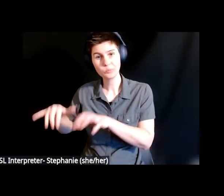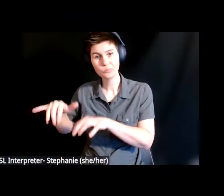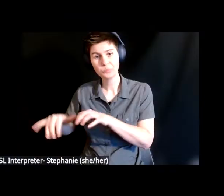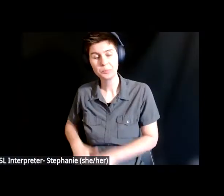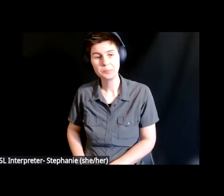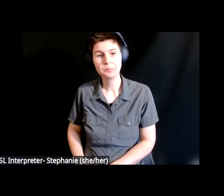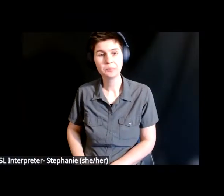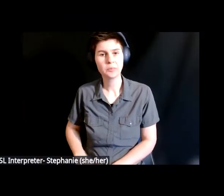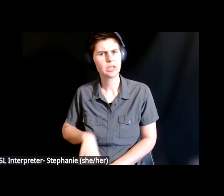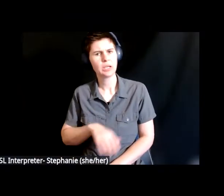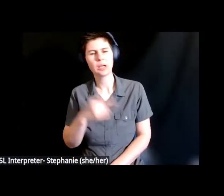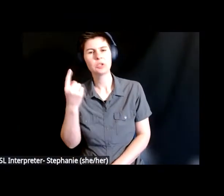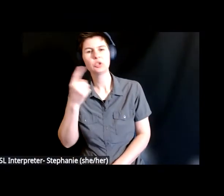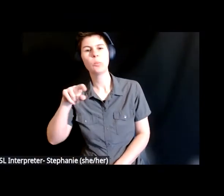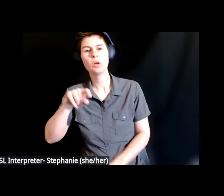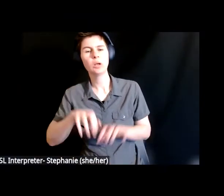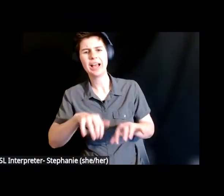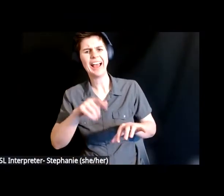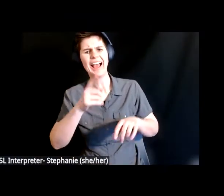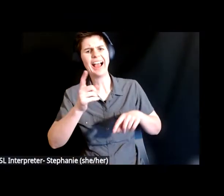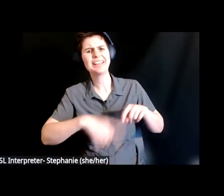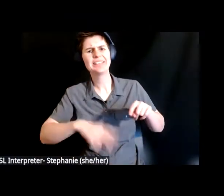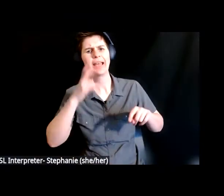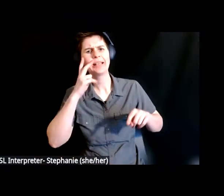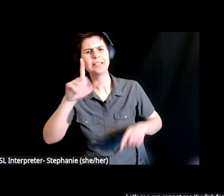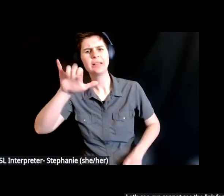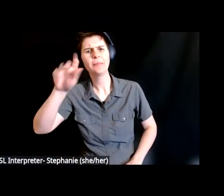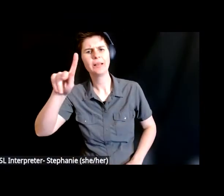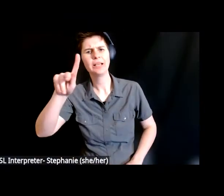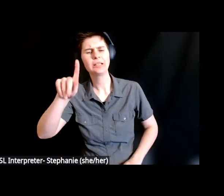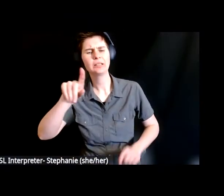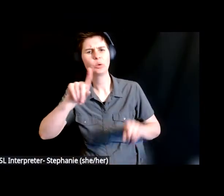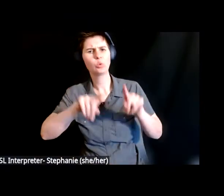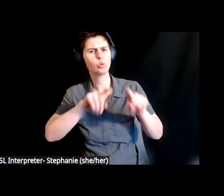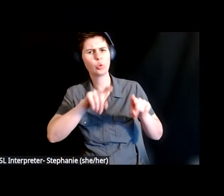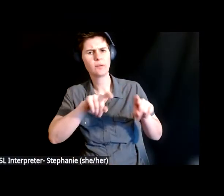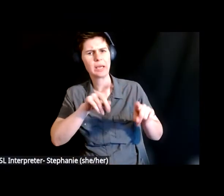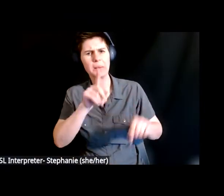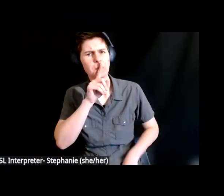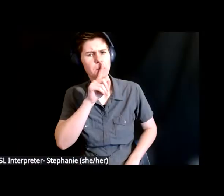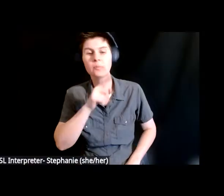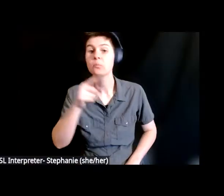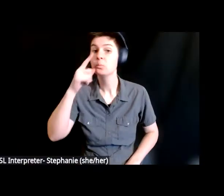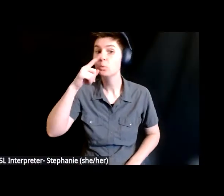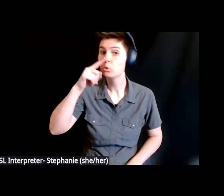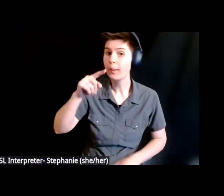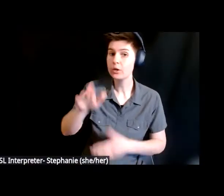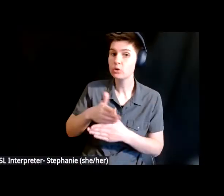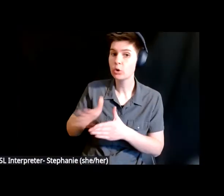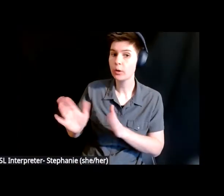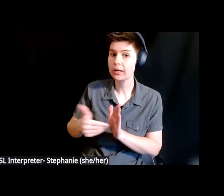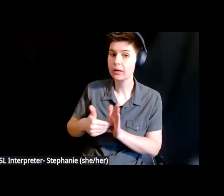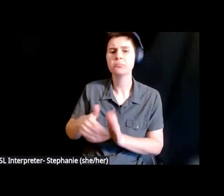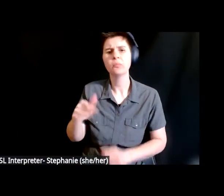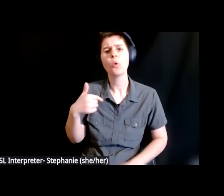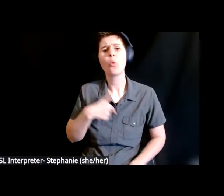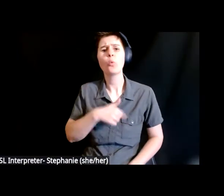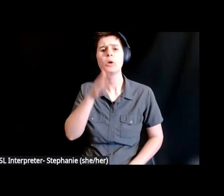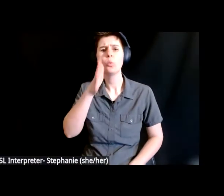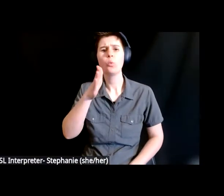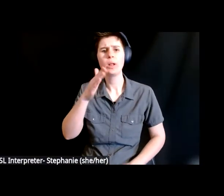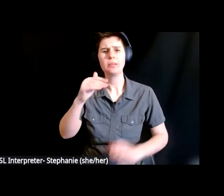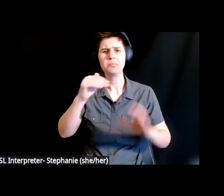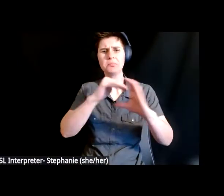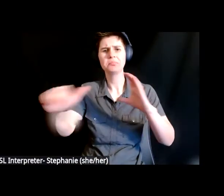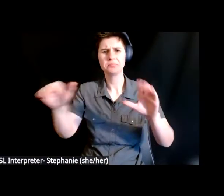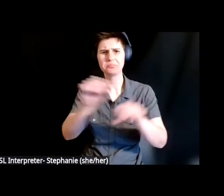for the survey. Christine, would you mind sharing that link again? And if it will also be sent out in the email